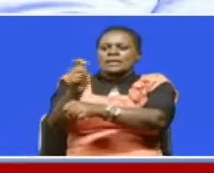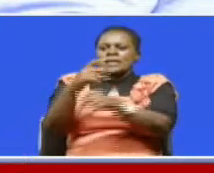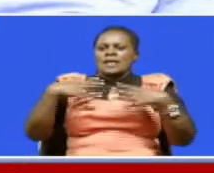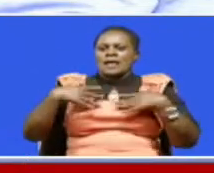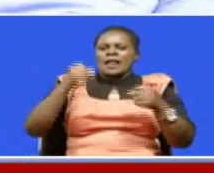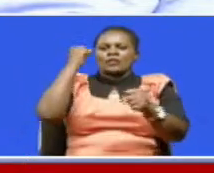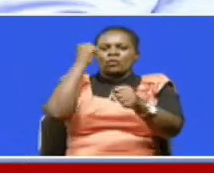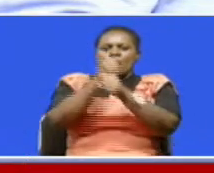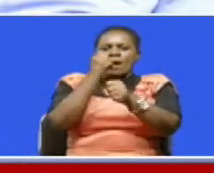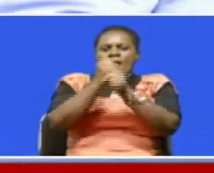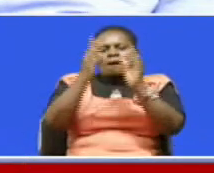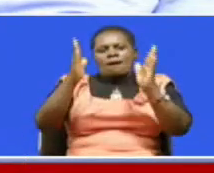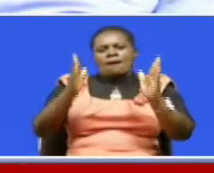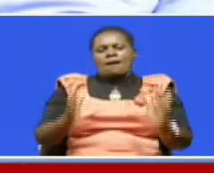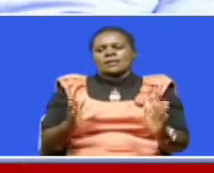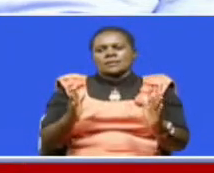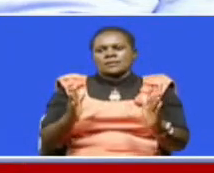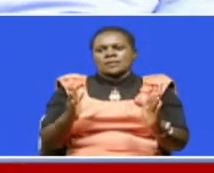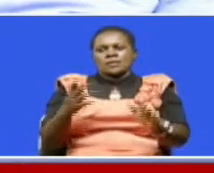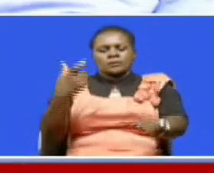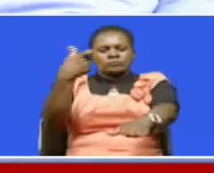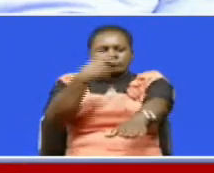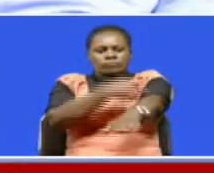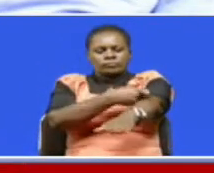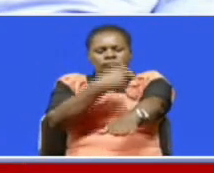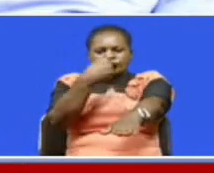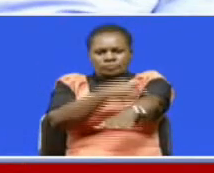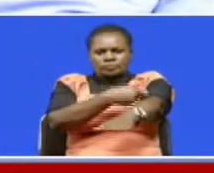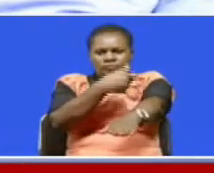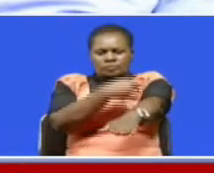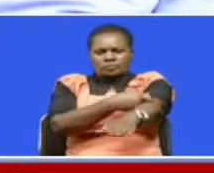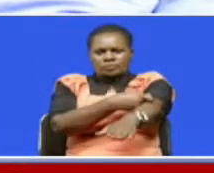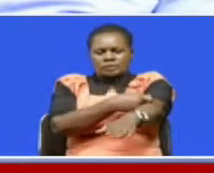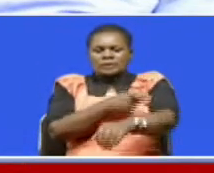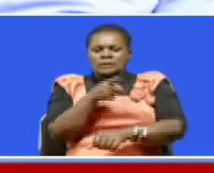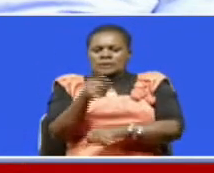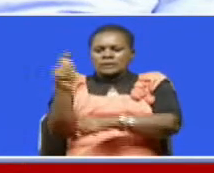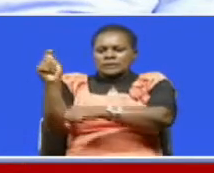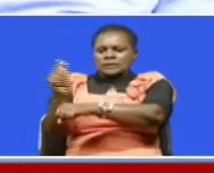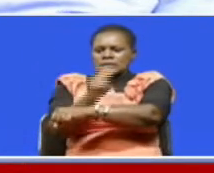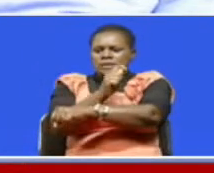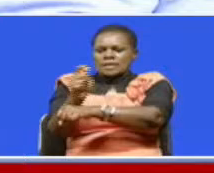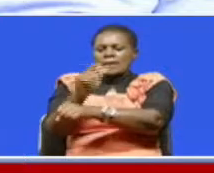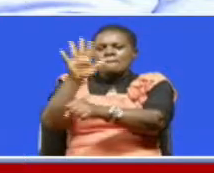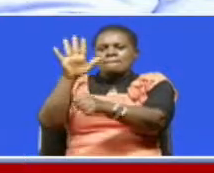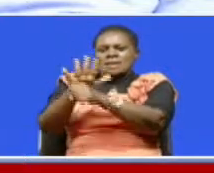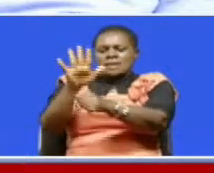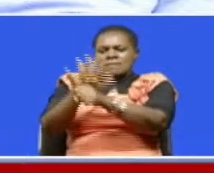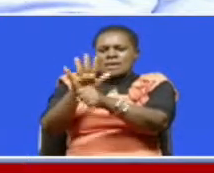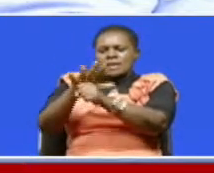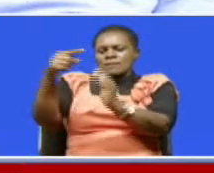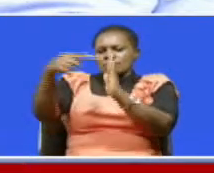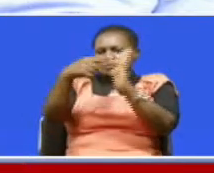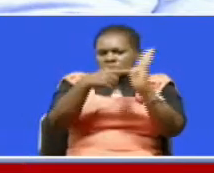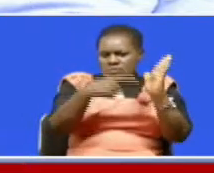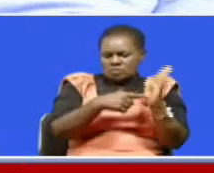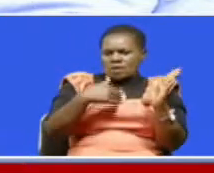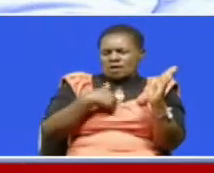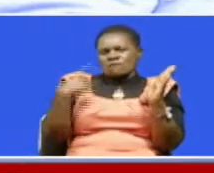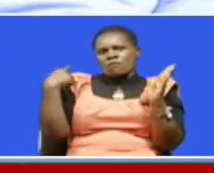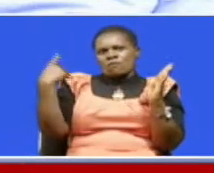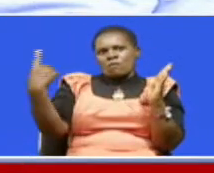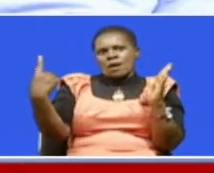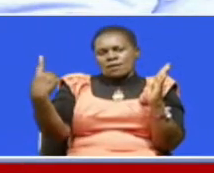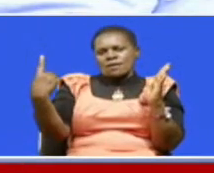healthcare workers who are going to administer this vaccine. And this training, the number of components. One is